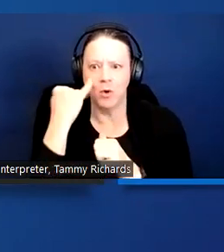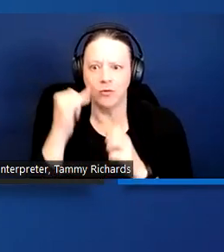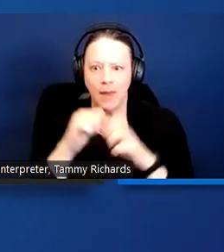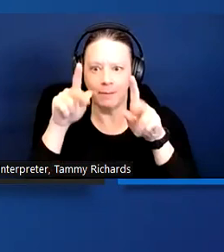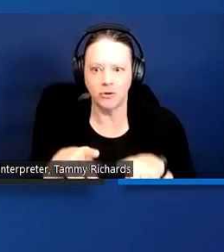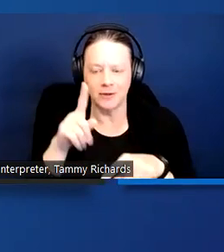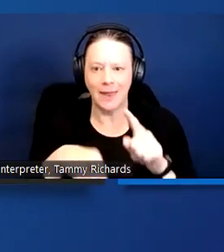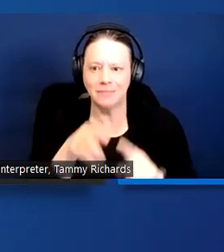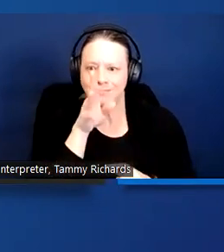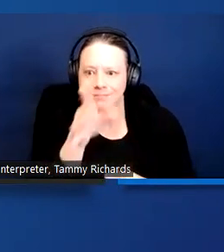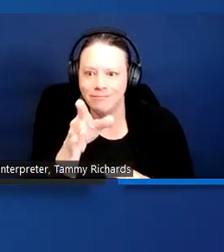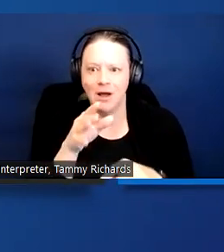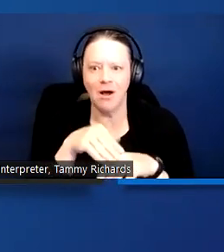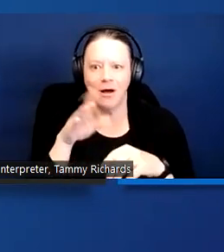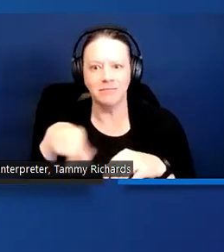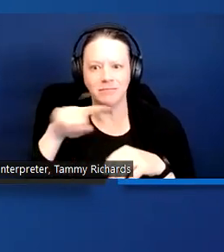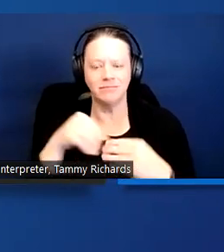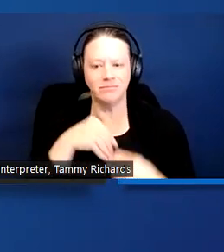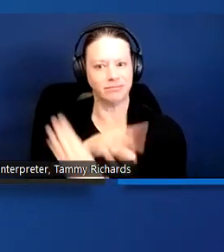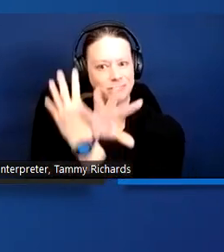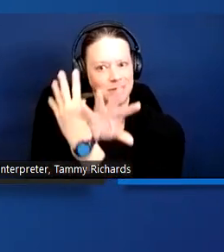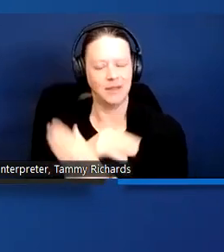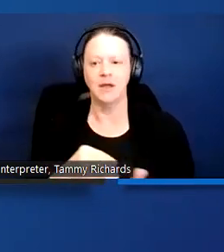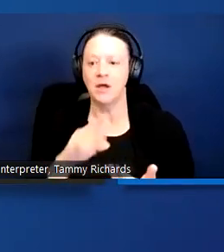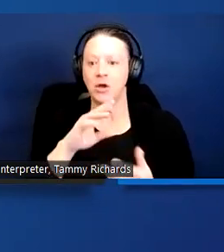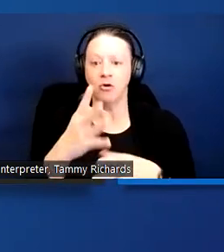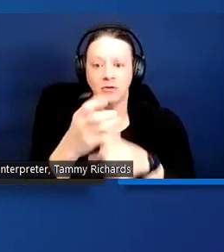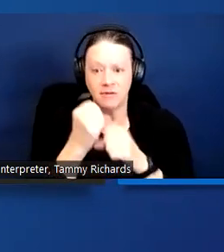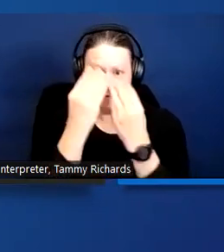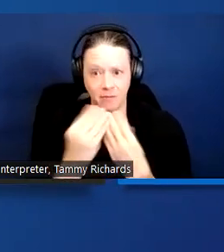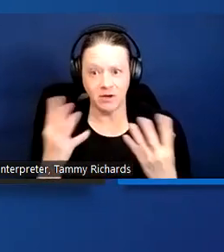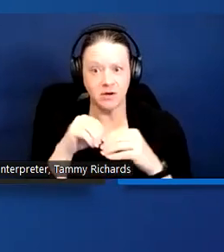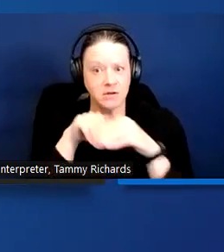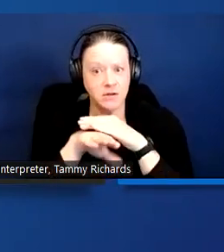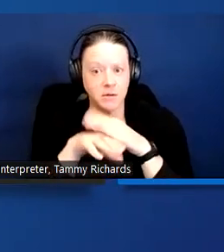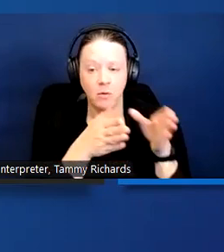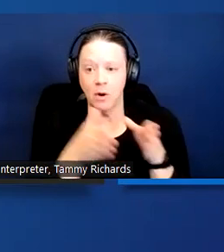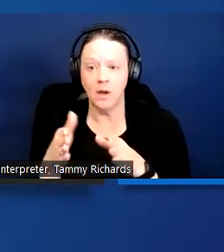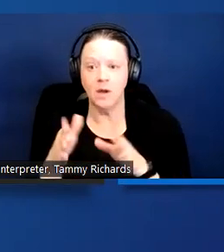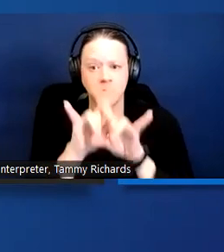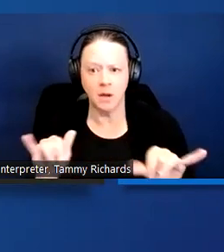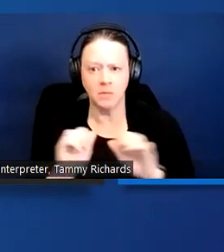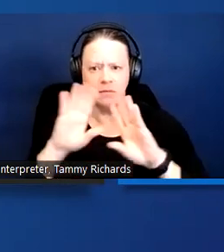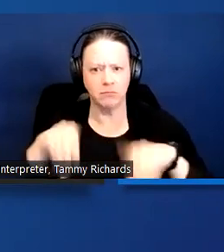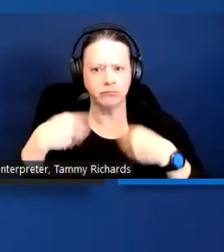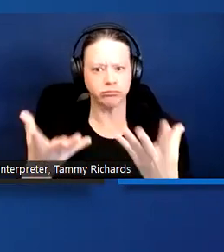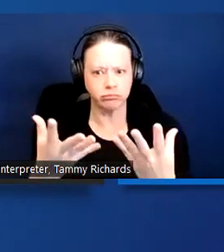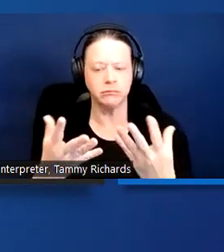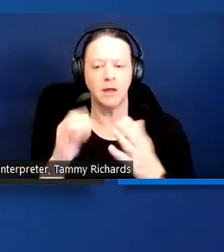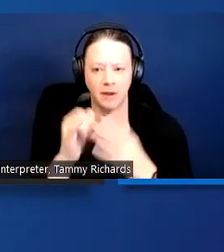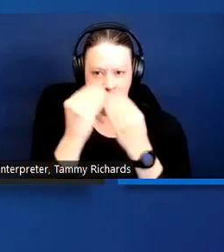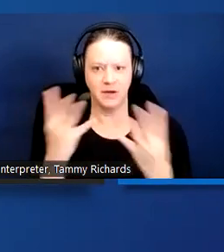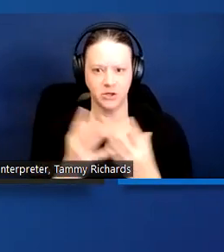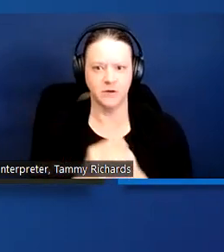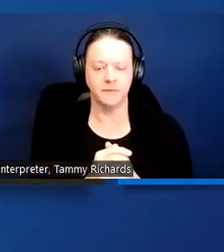just is it that you're receiving information in an accessible manner, but you're also able to deliver it. So in this case